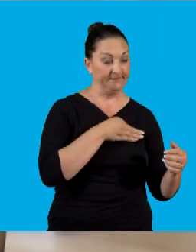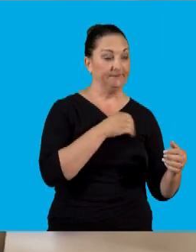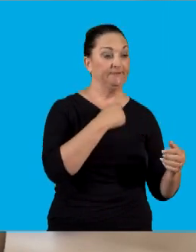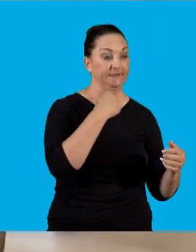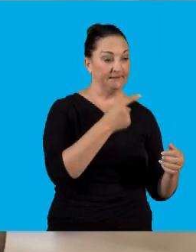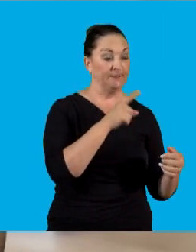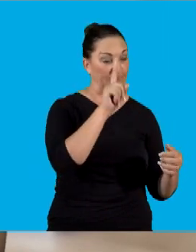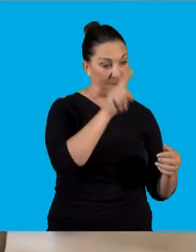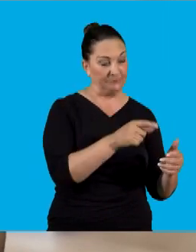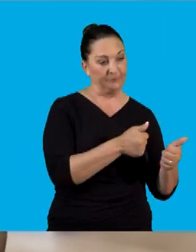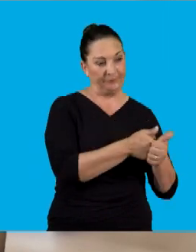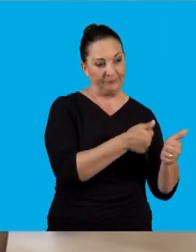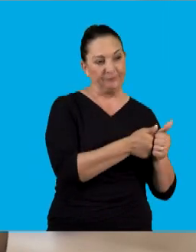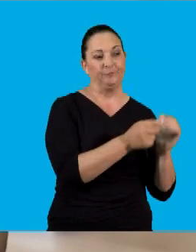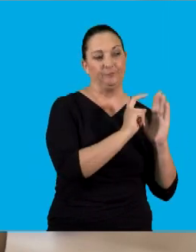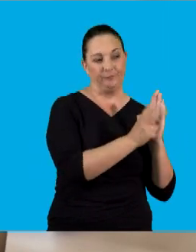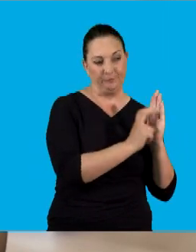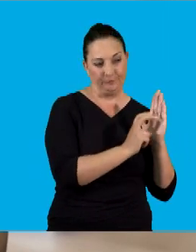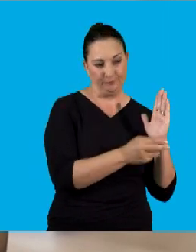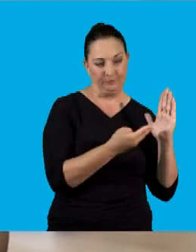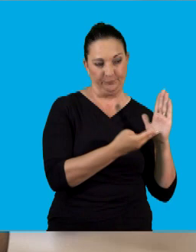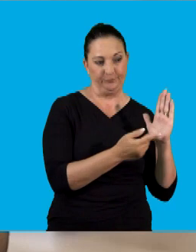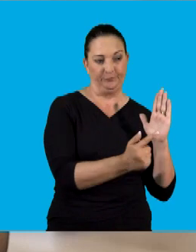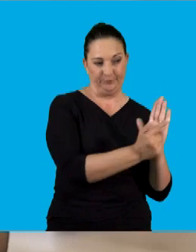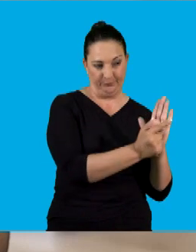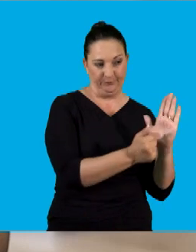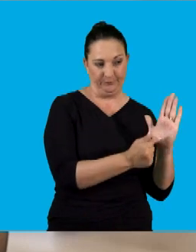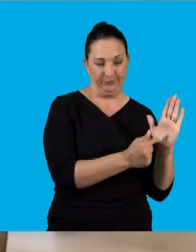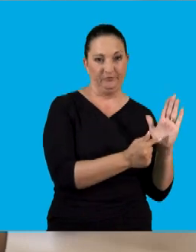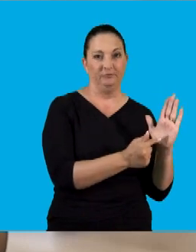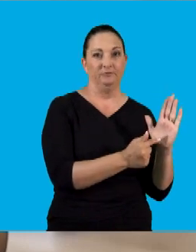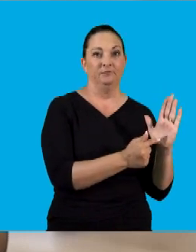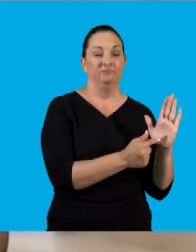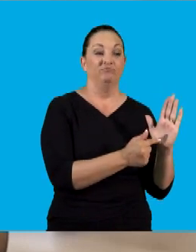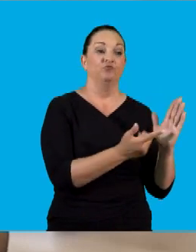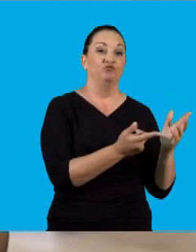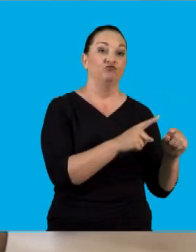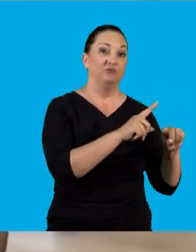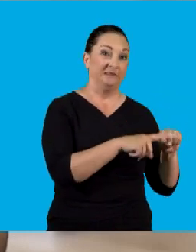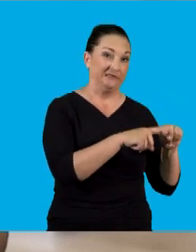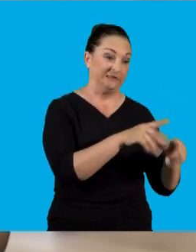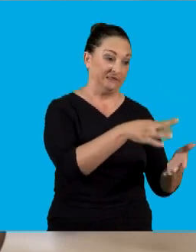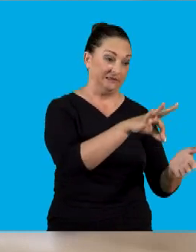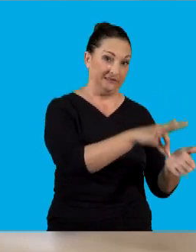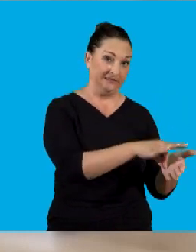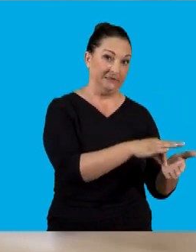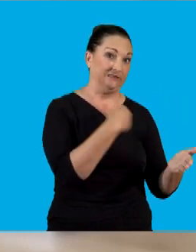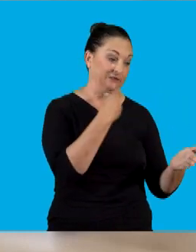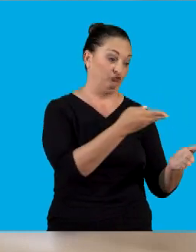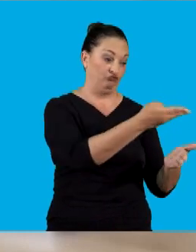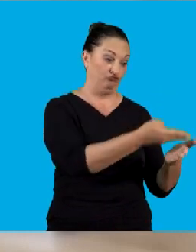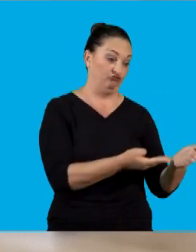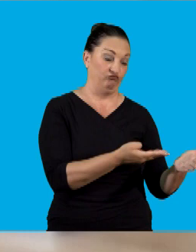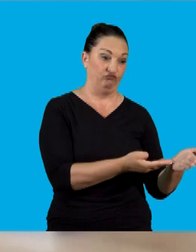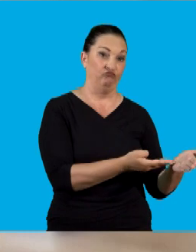the employer has to comply with. So it depends on the agreement, the contractual agreement that is